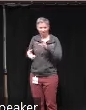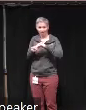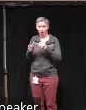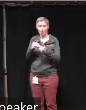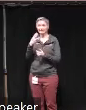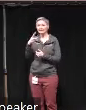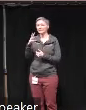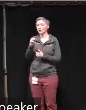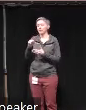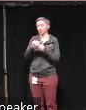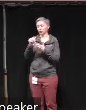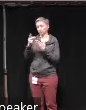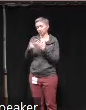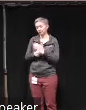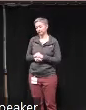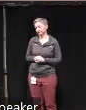project.